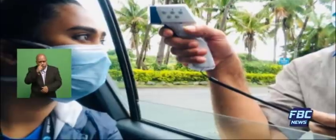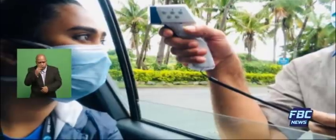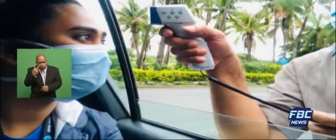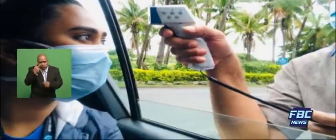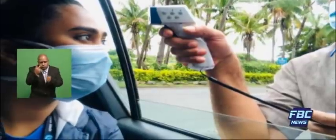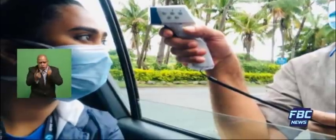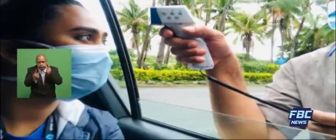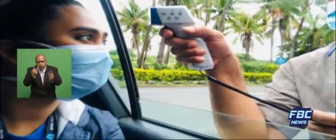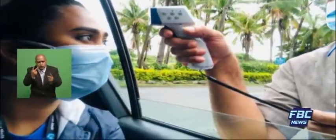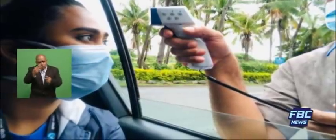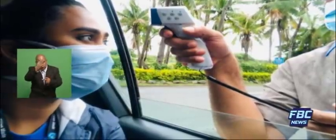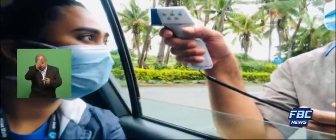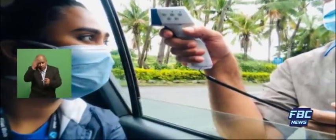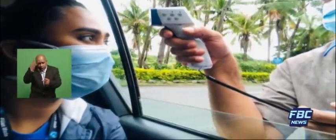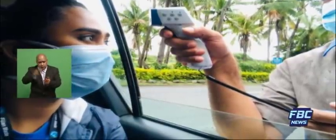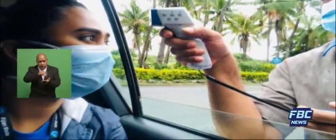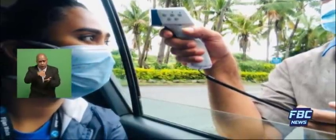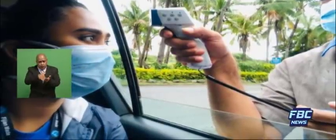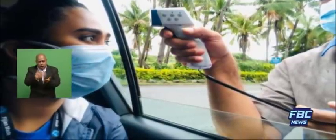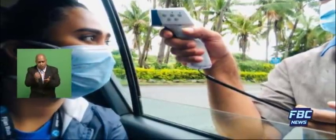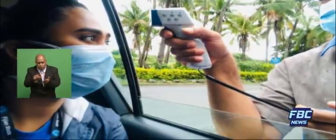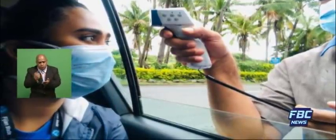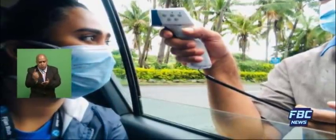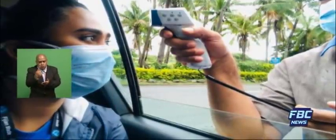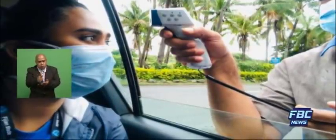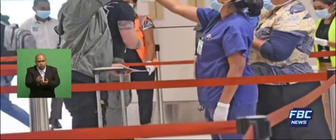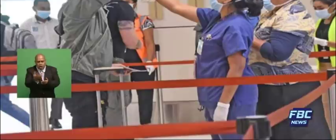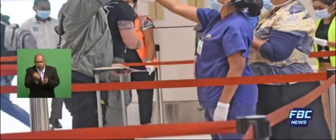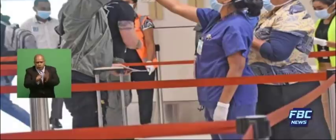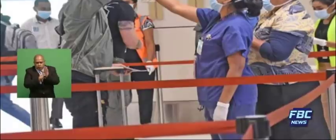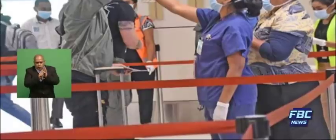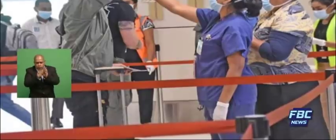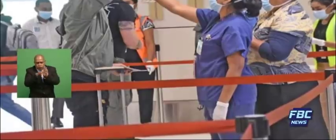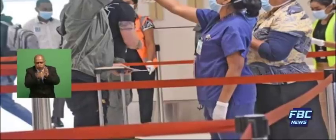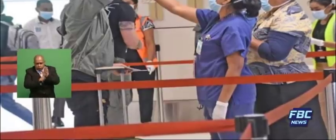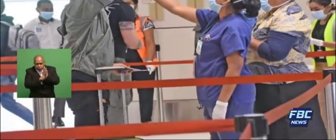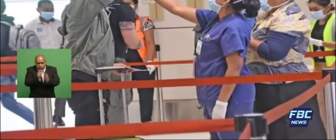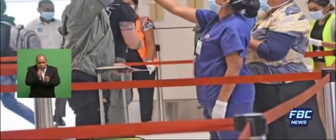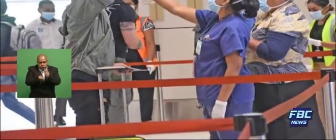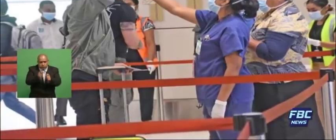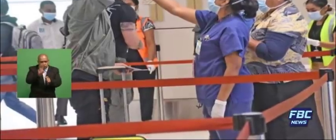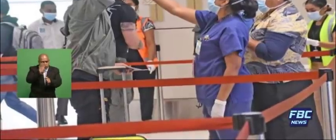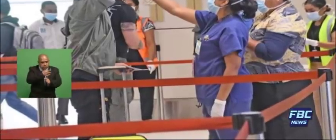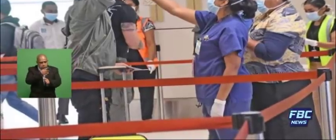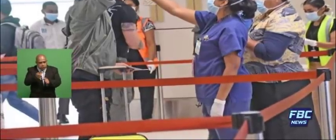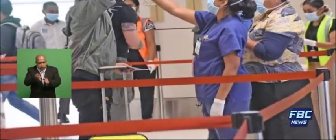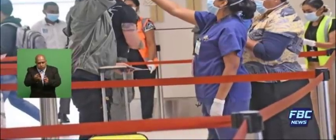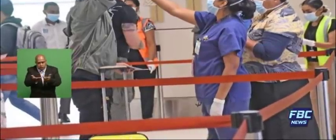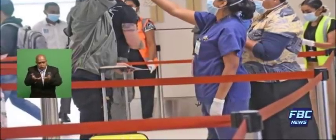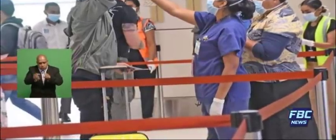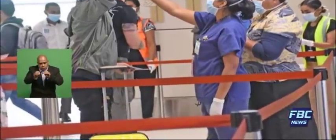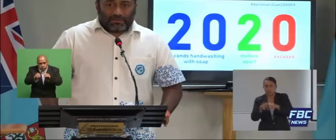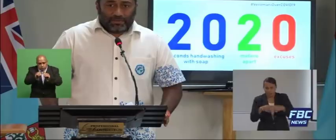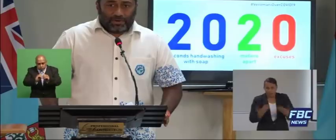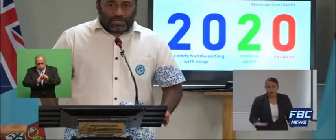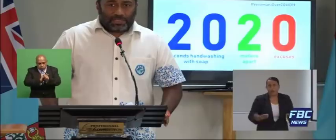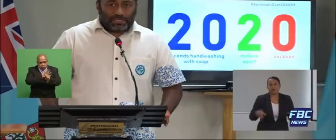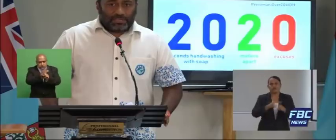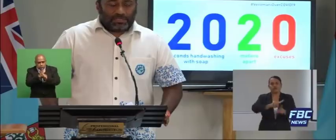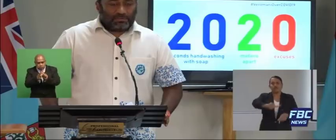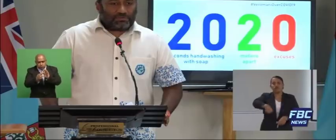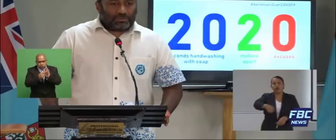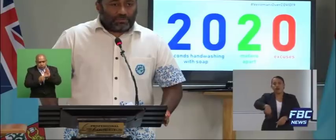checked and their history taken in their own homes. The same is also happening within the Suva area, and we ask